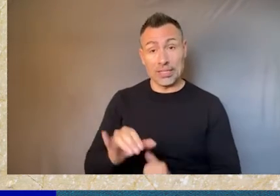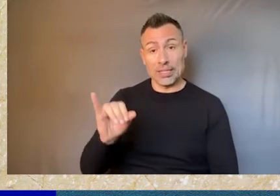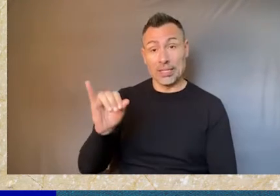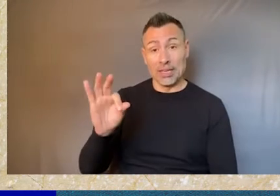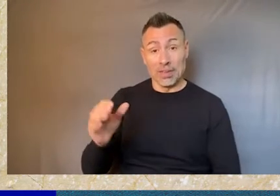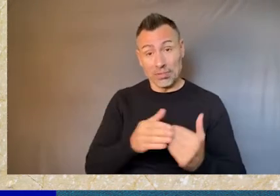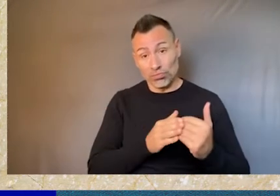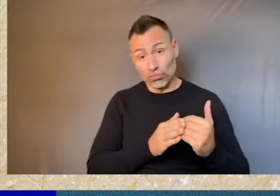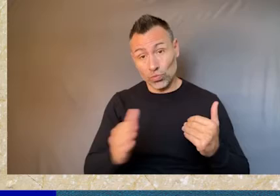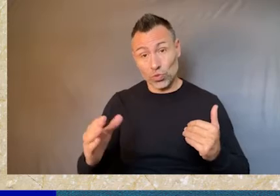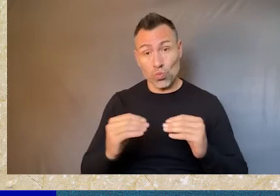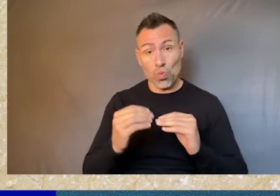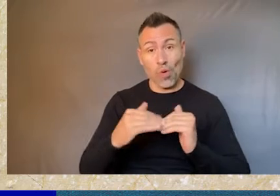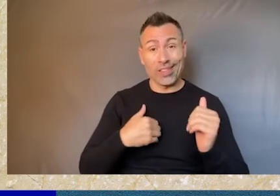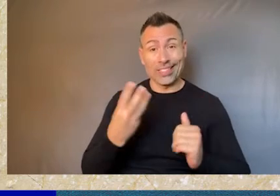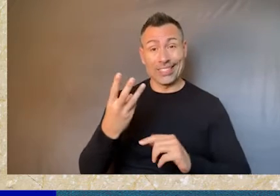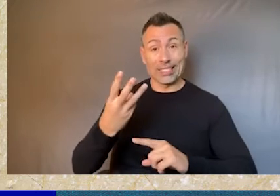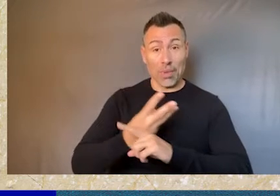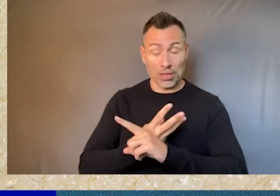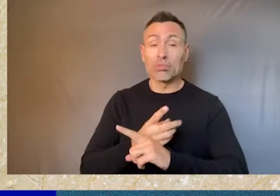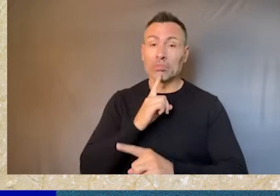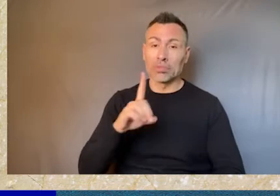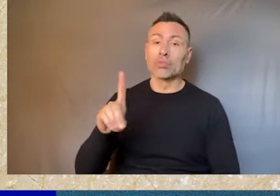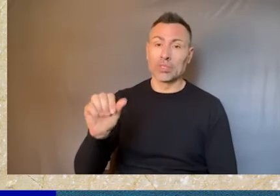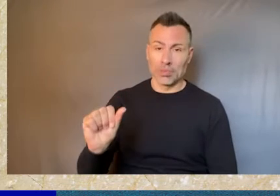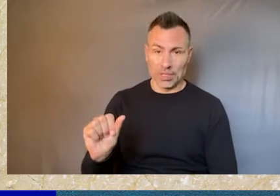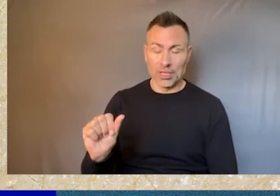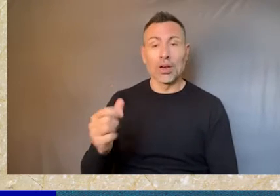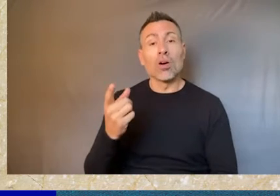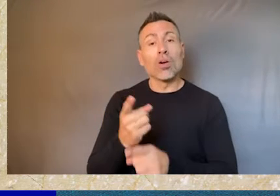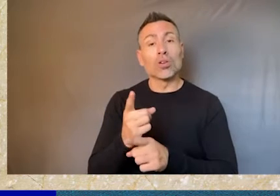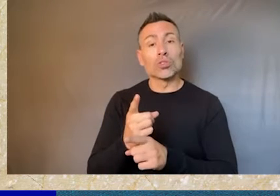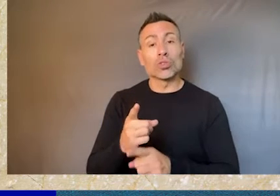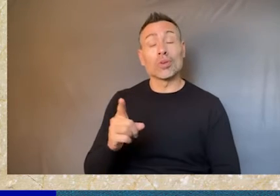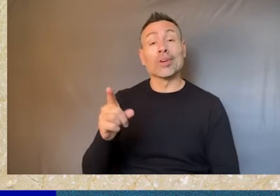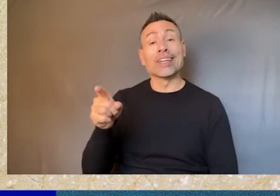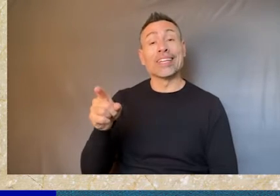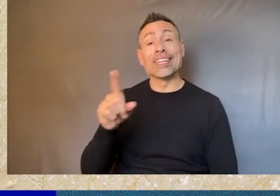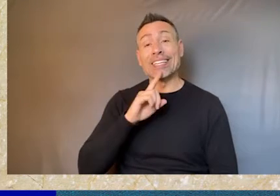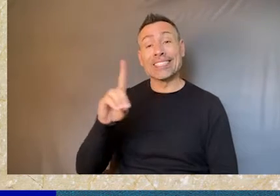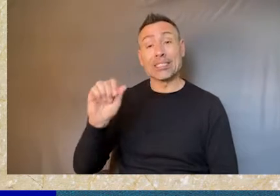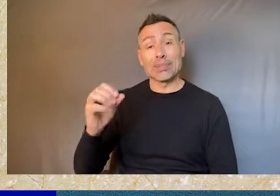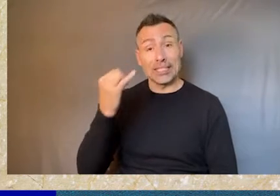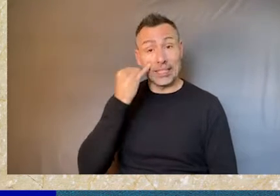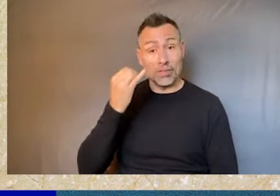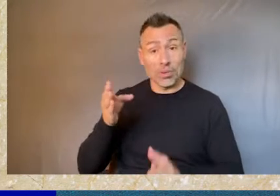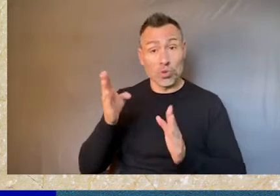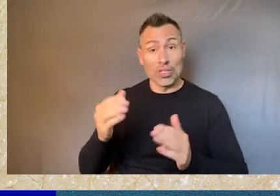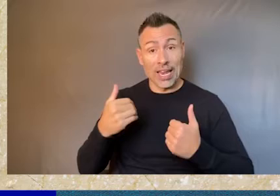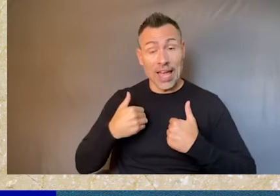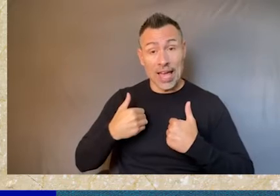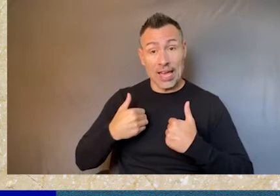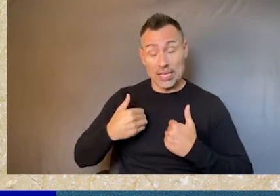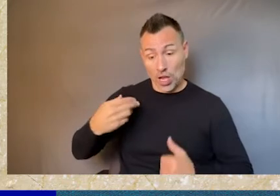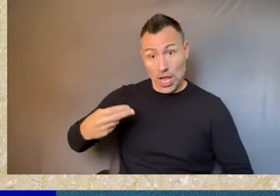than 6 months. The ADA also considers impairments to be disabilities if either the individual has a history